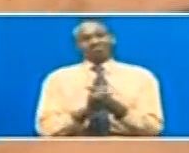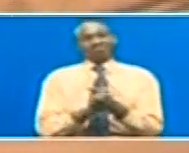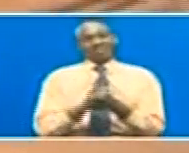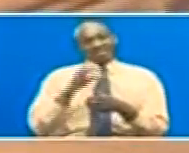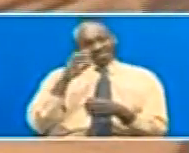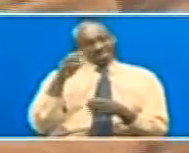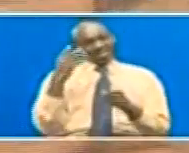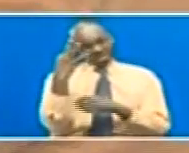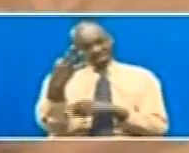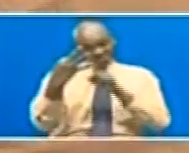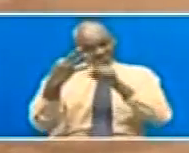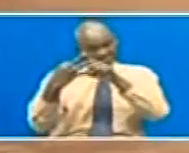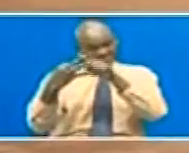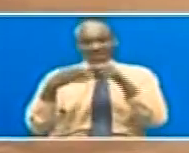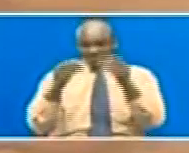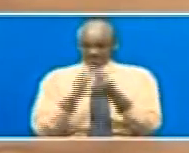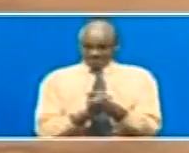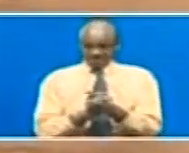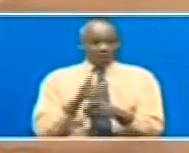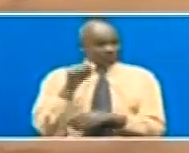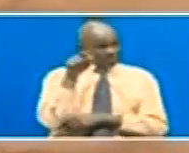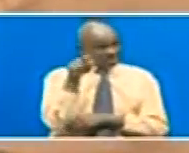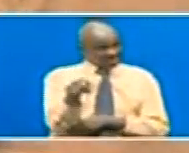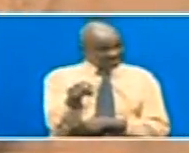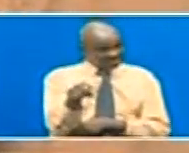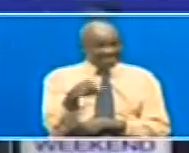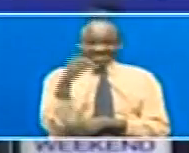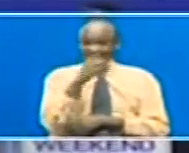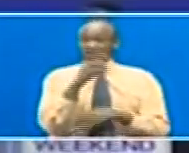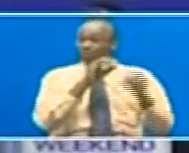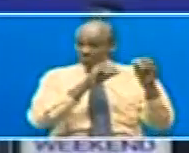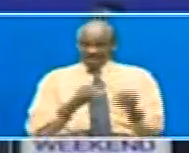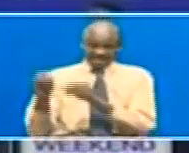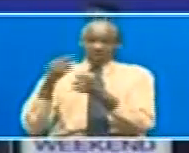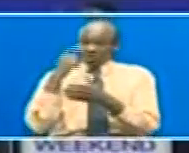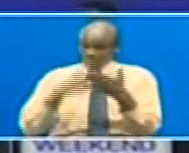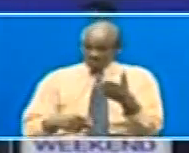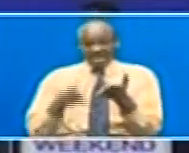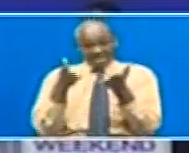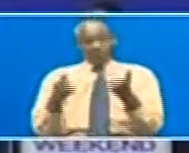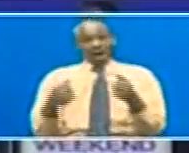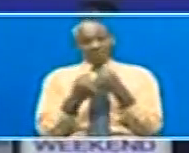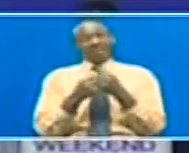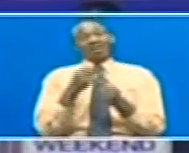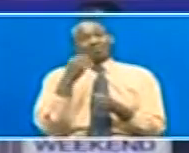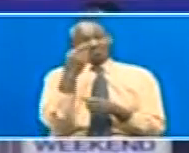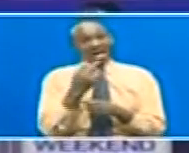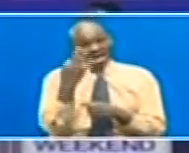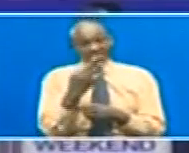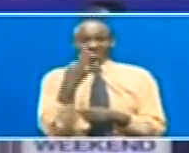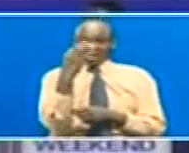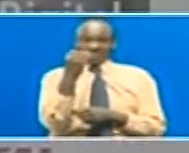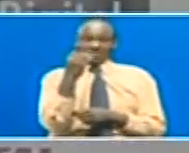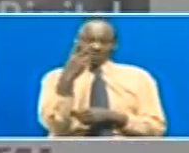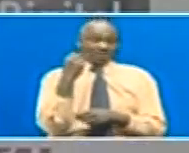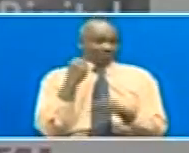and NTV. Nonetheless, the ruling granting digital migration the green light ahead of its March 30, 2015 deadline